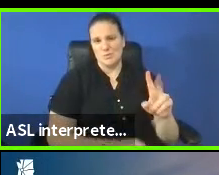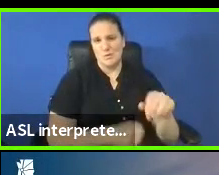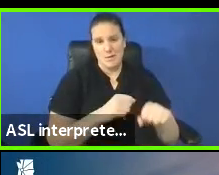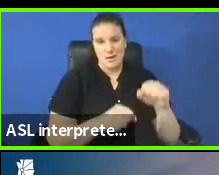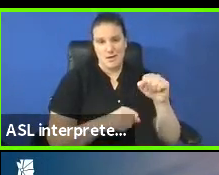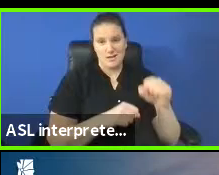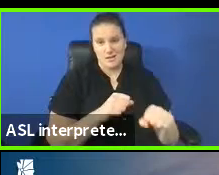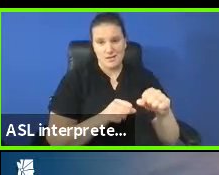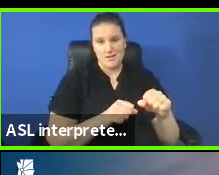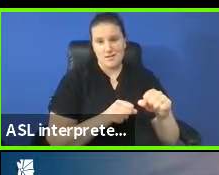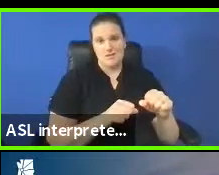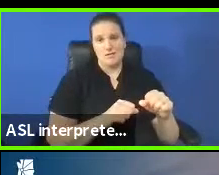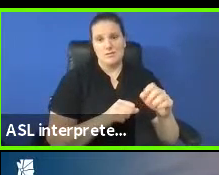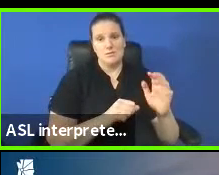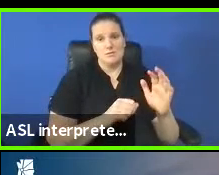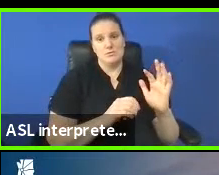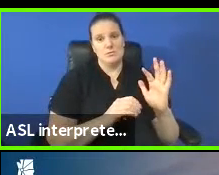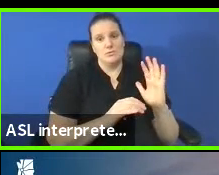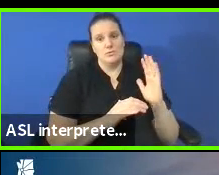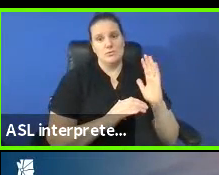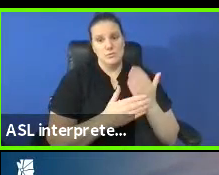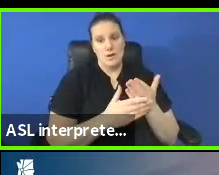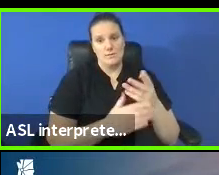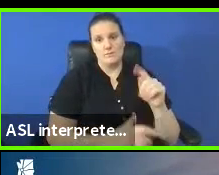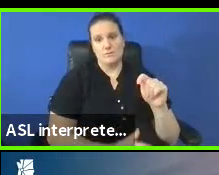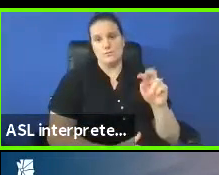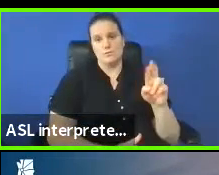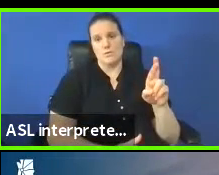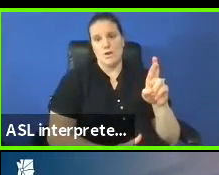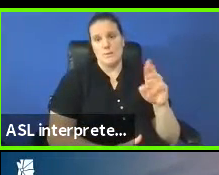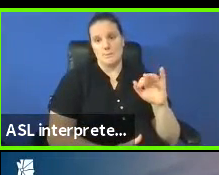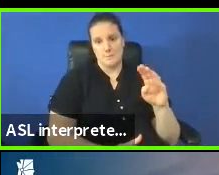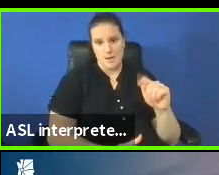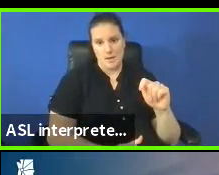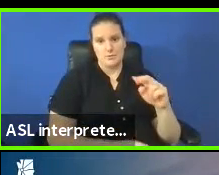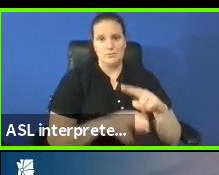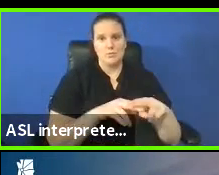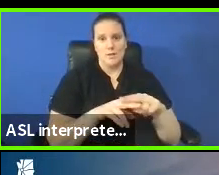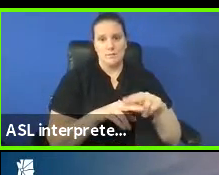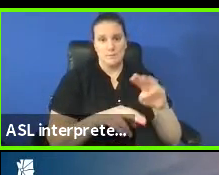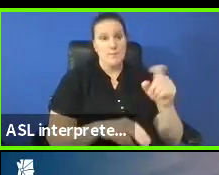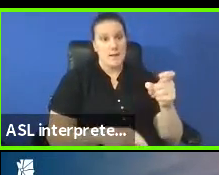biking to the train, the Max line.